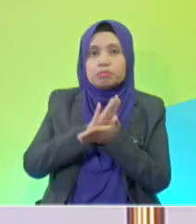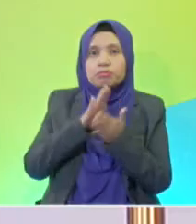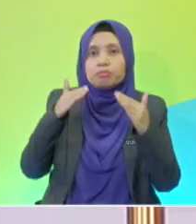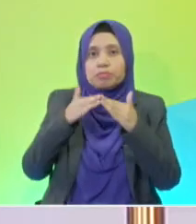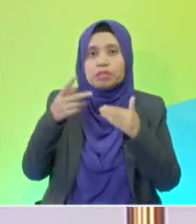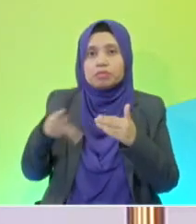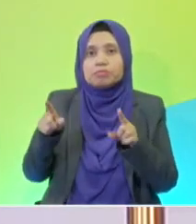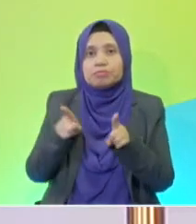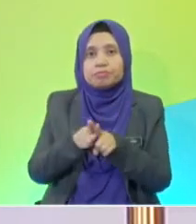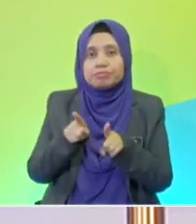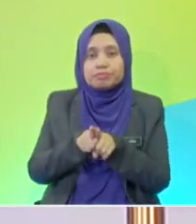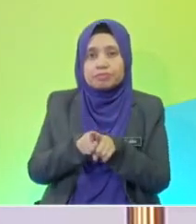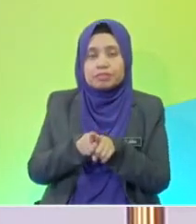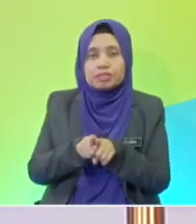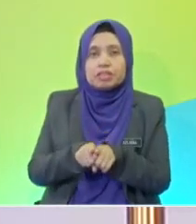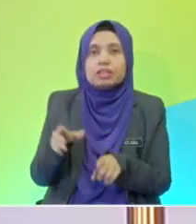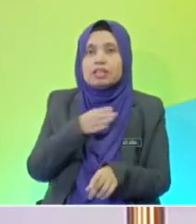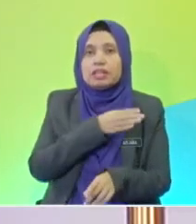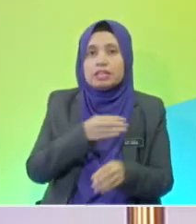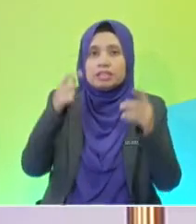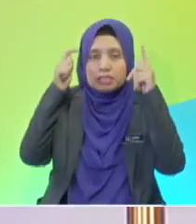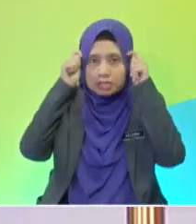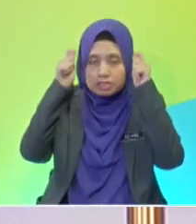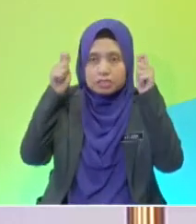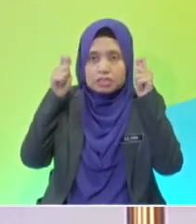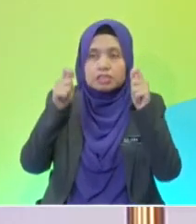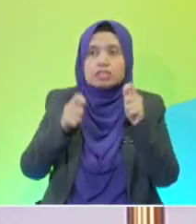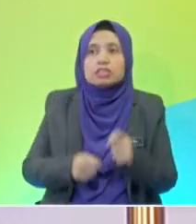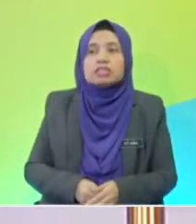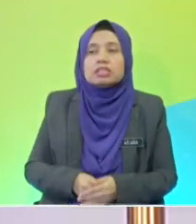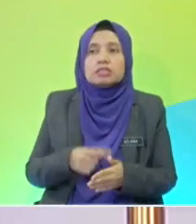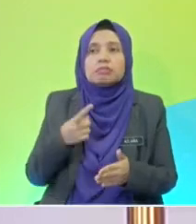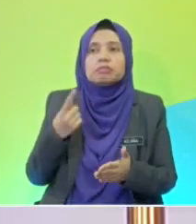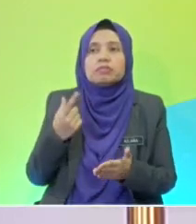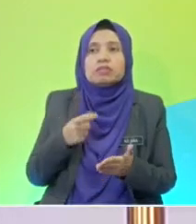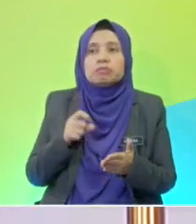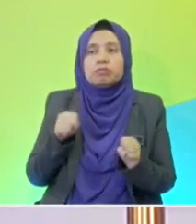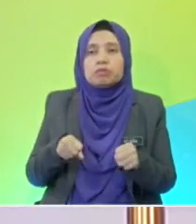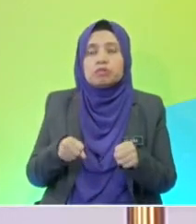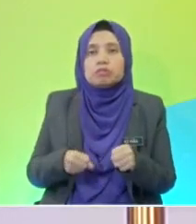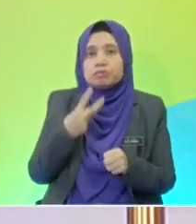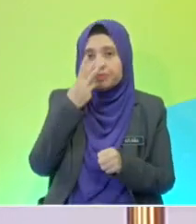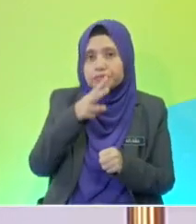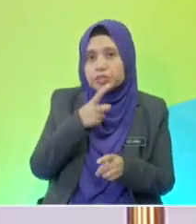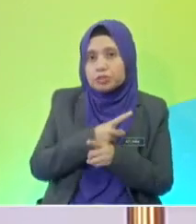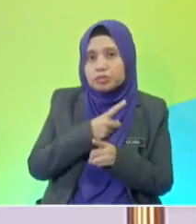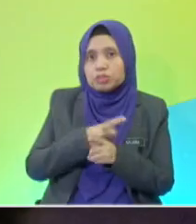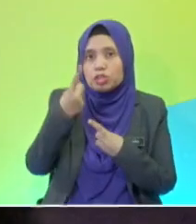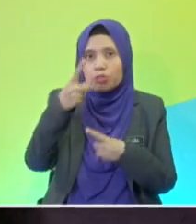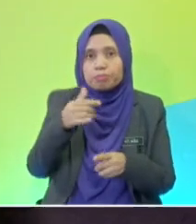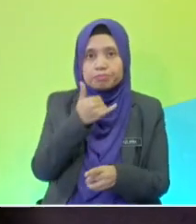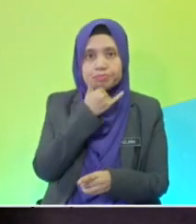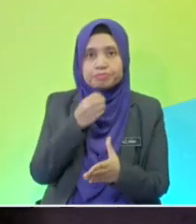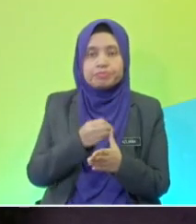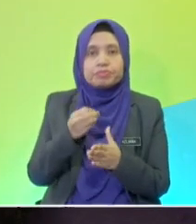answered correctly. And Teacher M, would you like to, run the audio again? Probably we check the answer if it is correct. Okay, we will